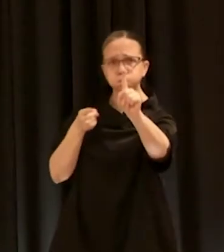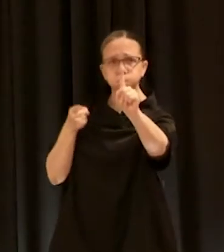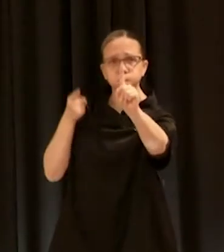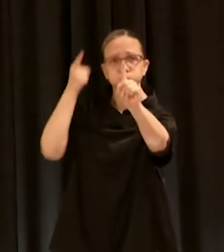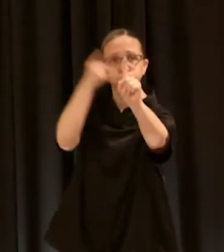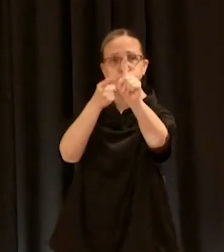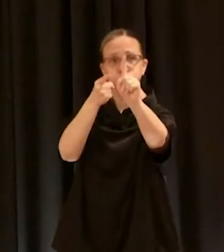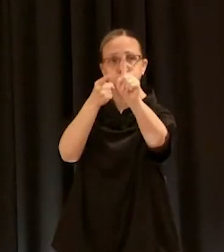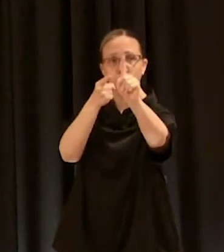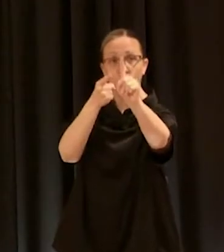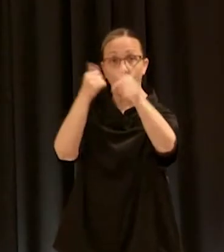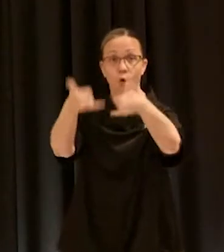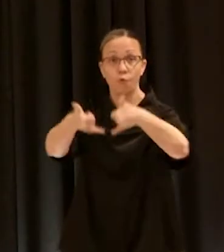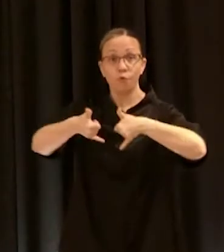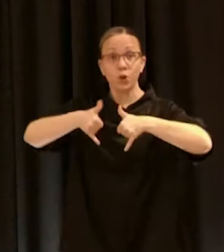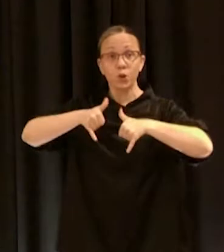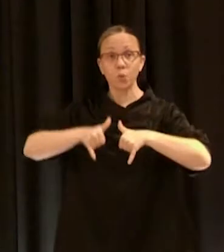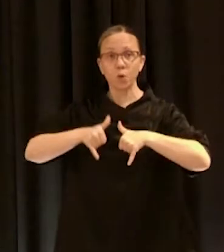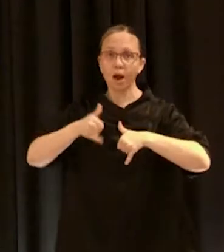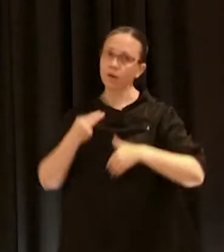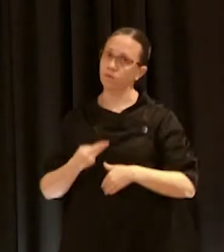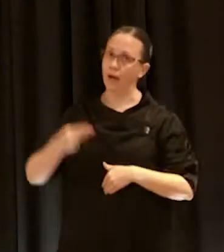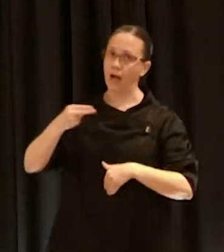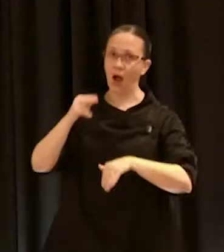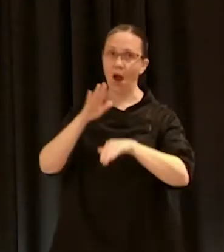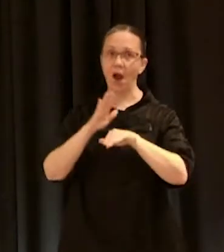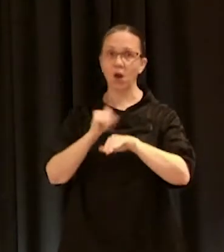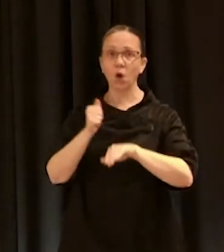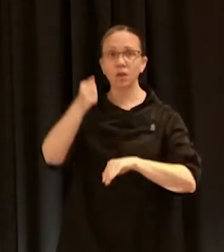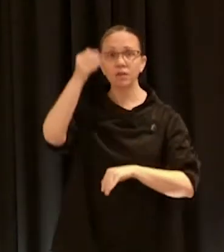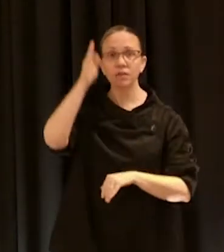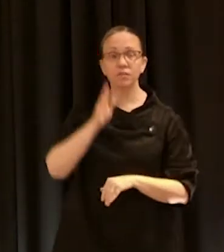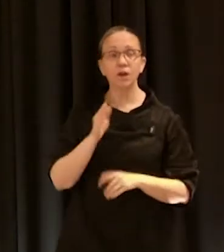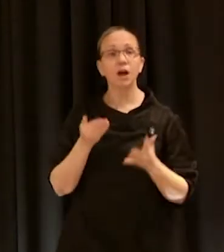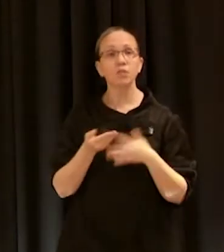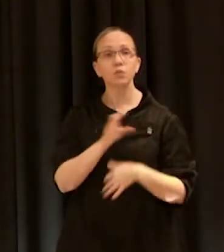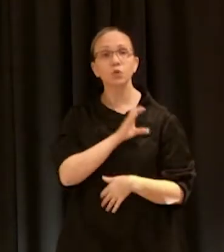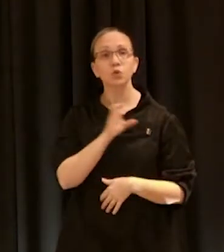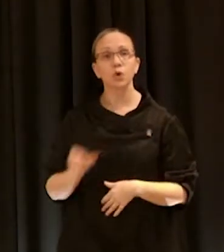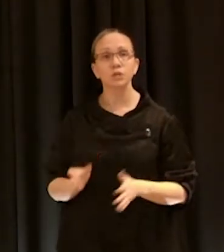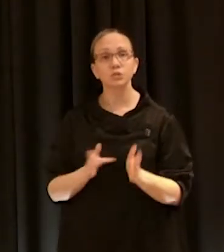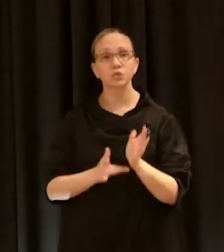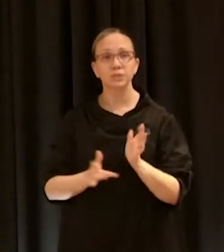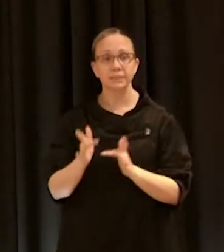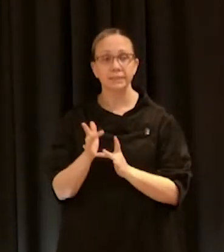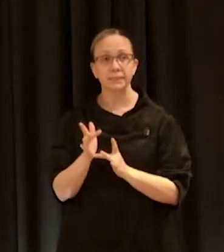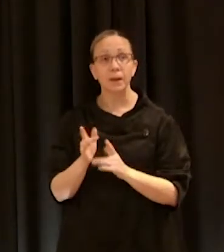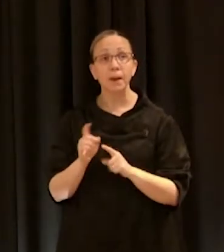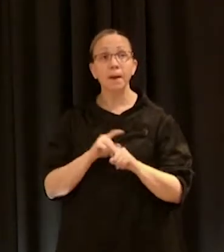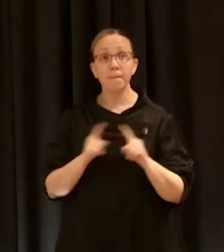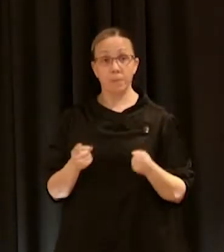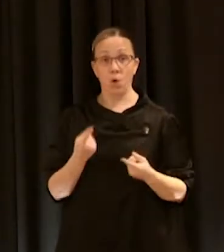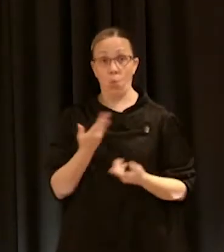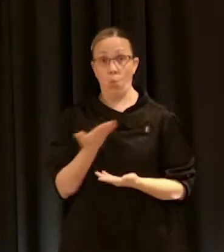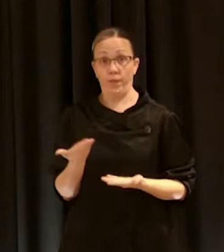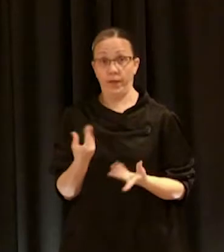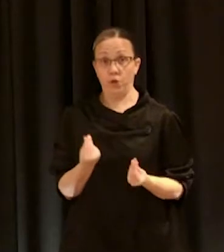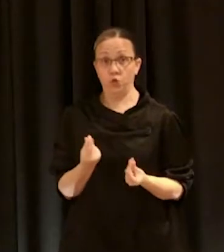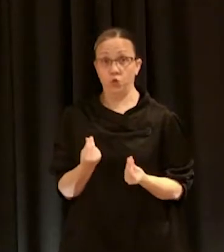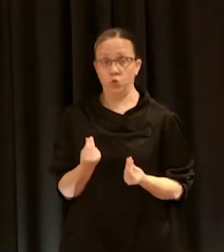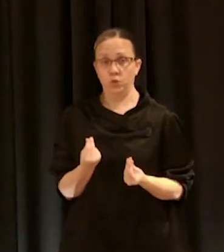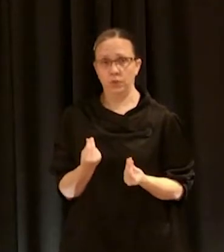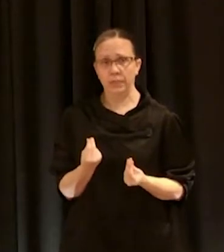the mark for the prize of the high calling of God in Christ Jesus. But this one thing I